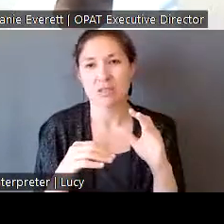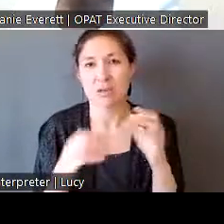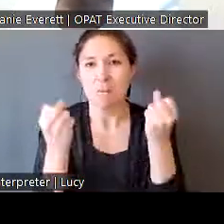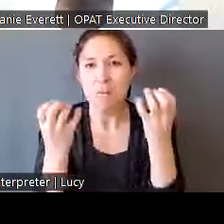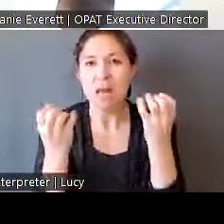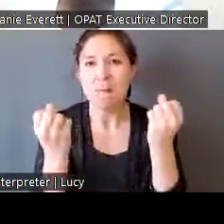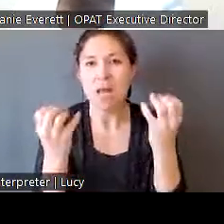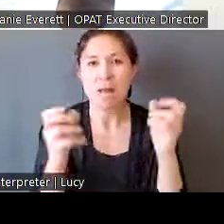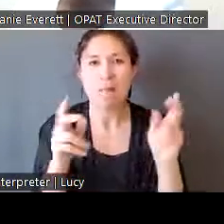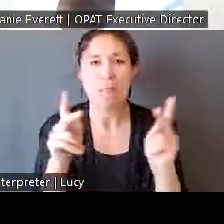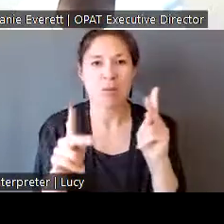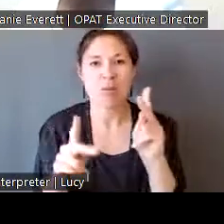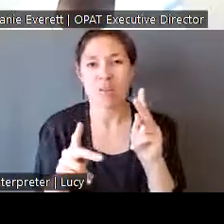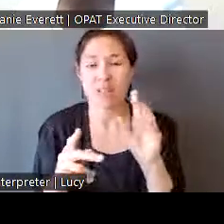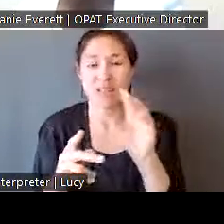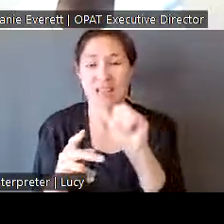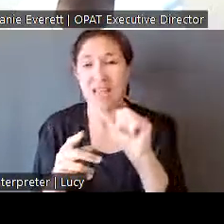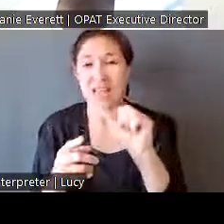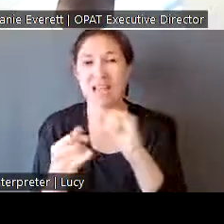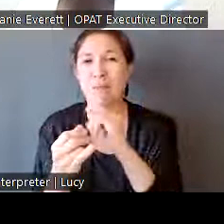is 932.